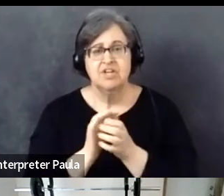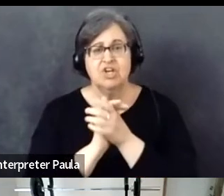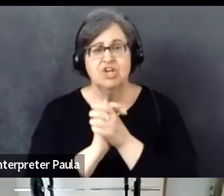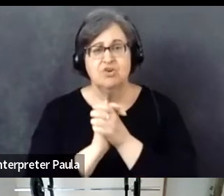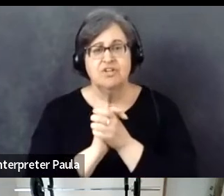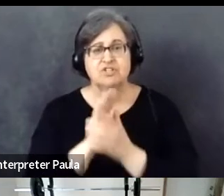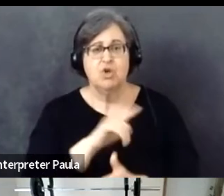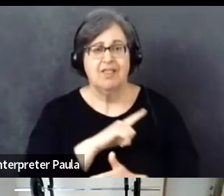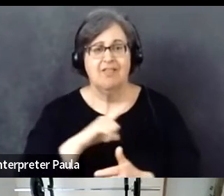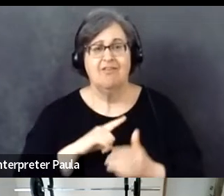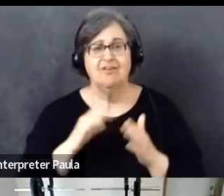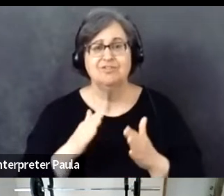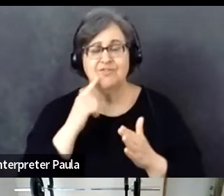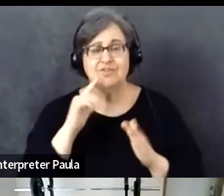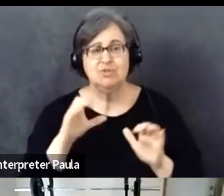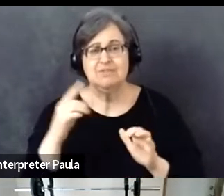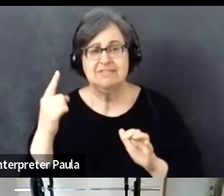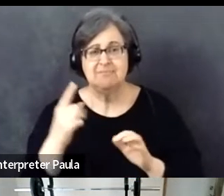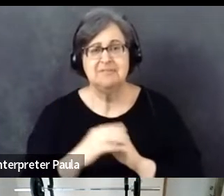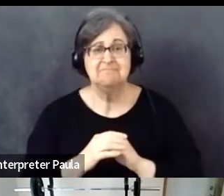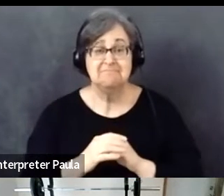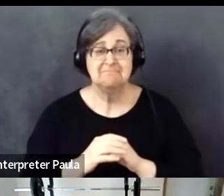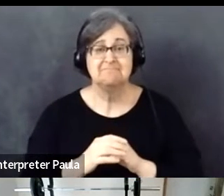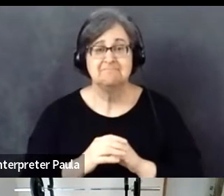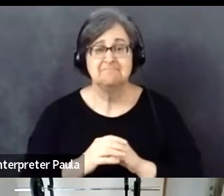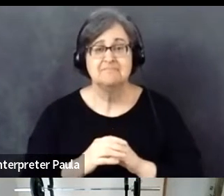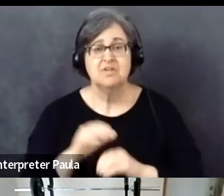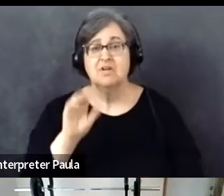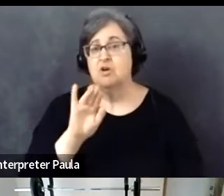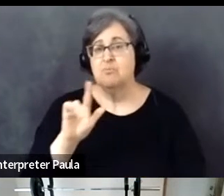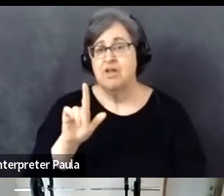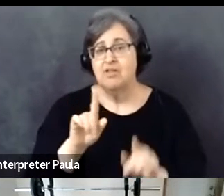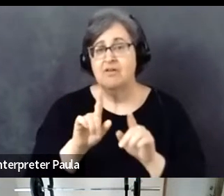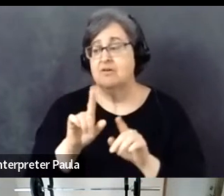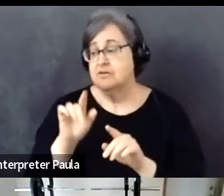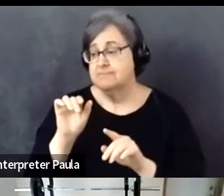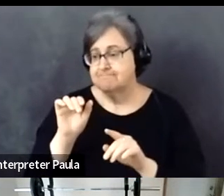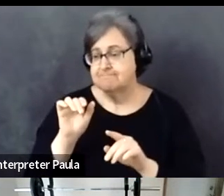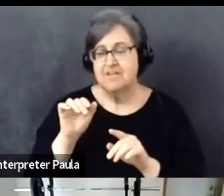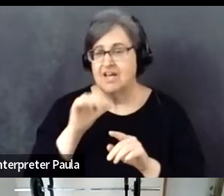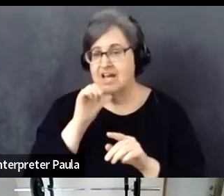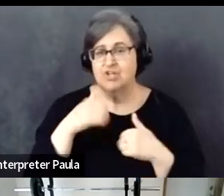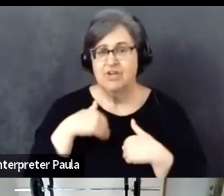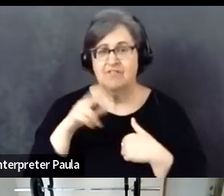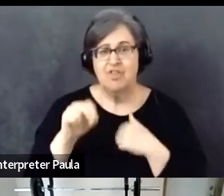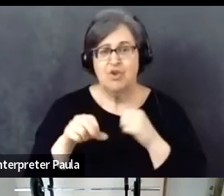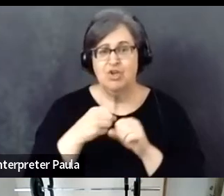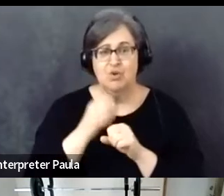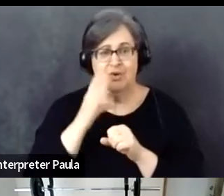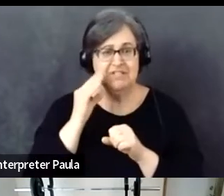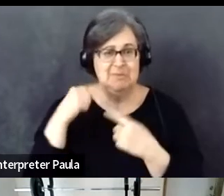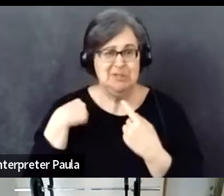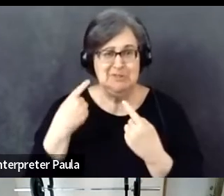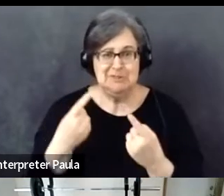congratulate your legislators for doing something and encourage. And I think Amy also, and I don't have that 30-year